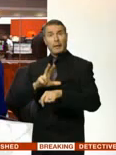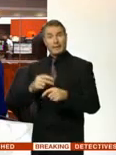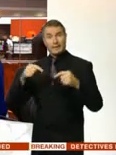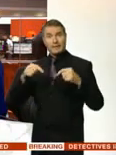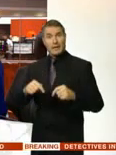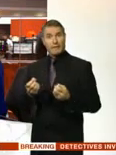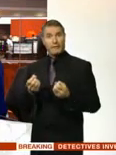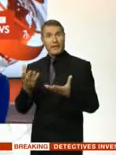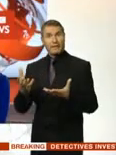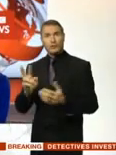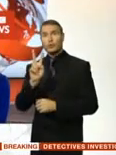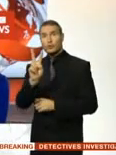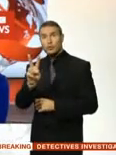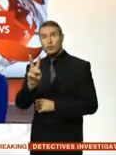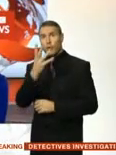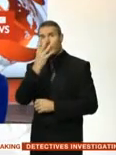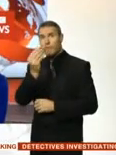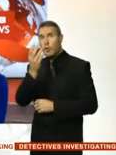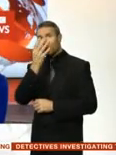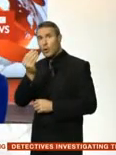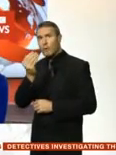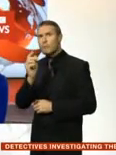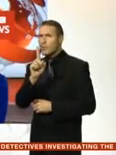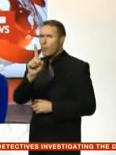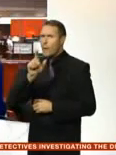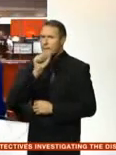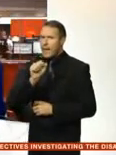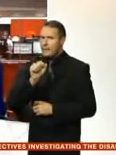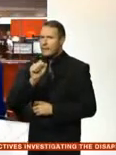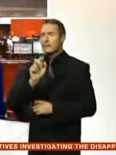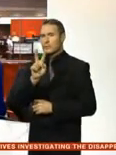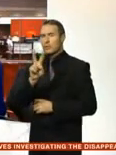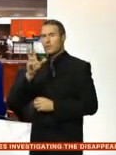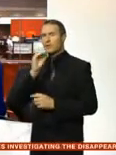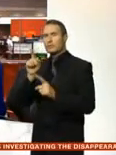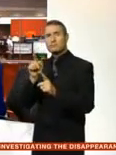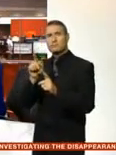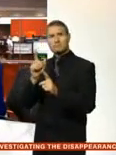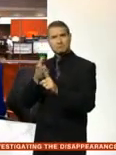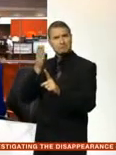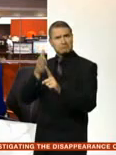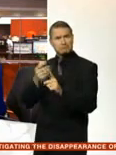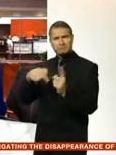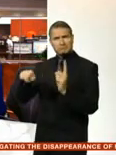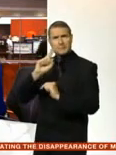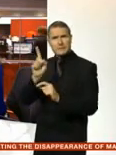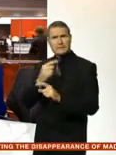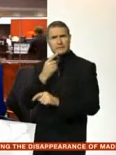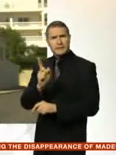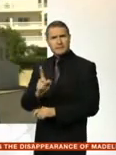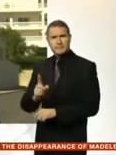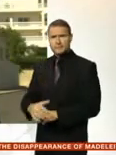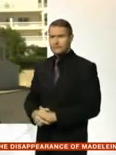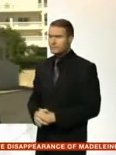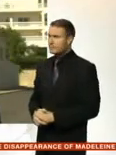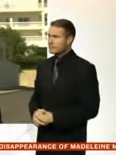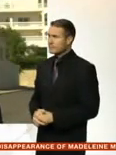these 2 e-fits of the individual they're looking for. You've been talking to people there. What do they make of them?